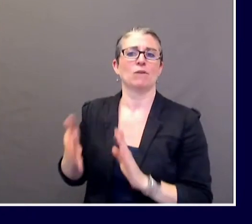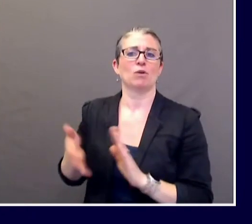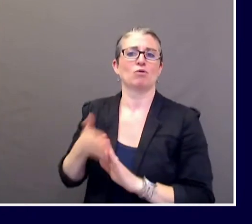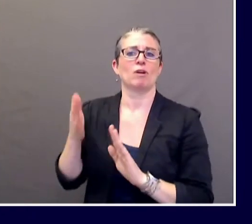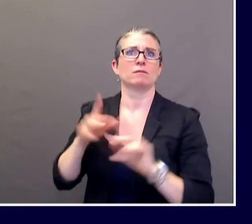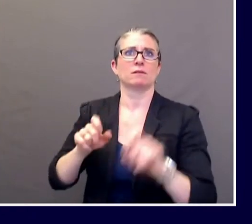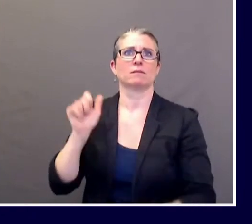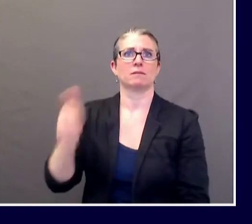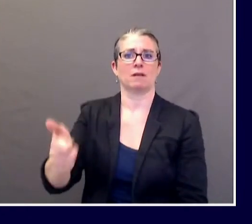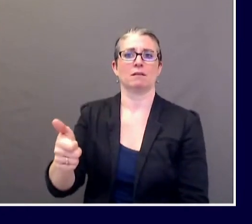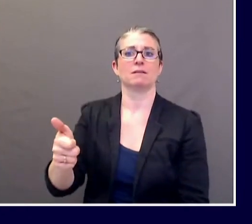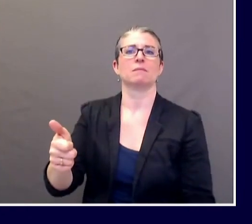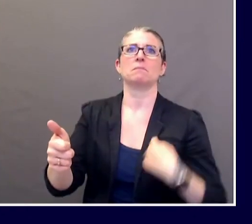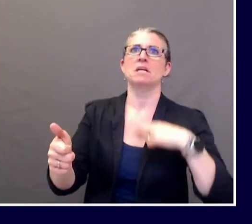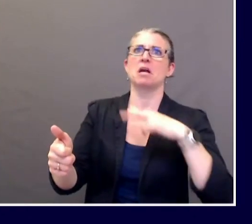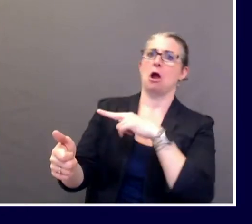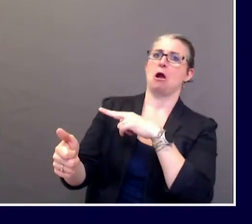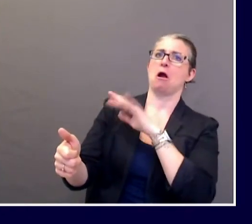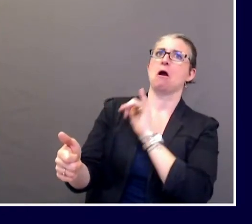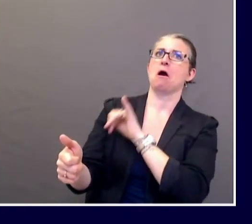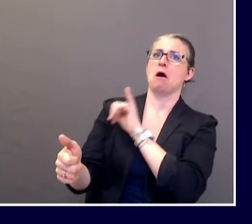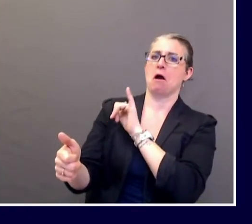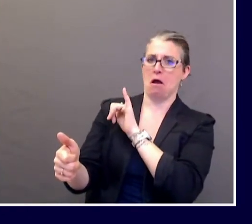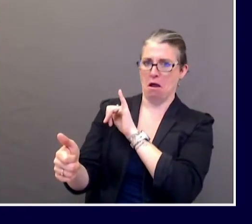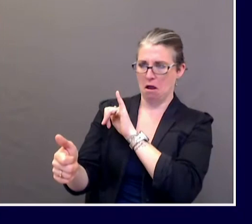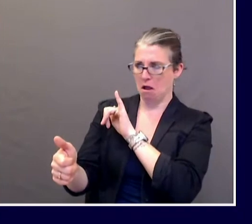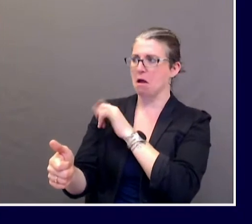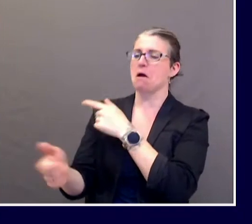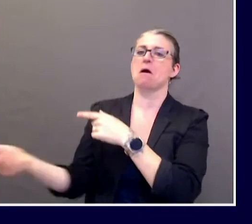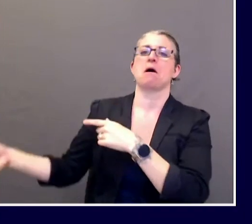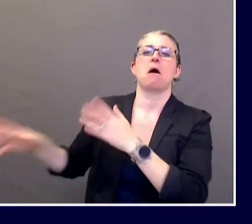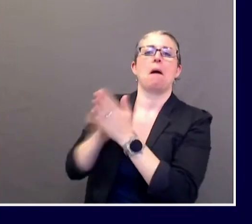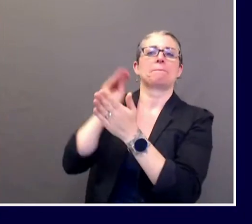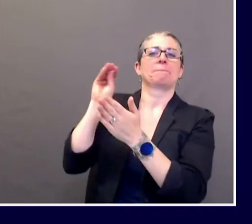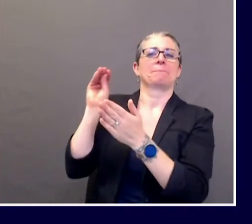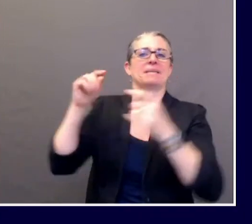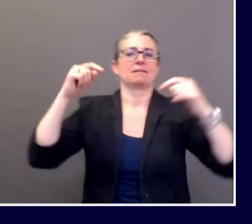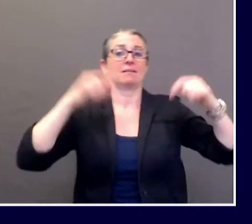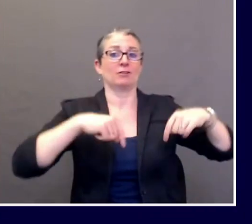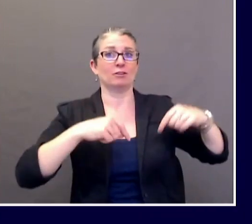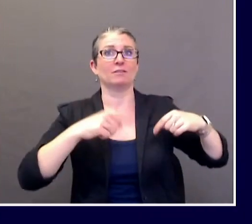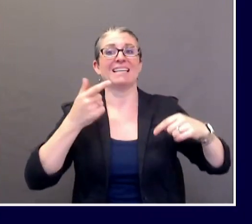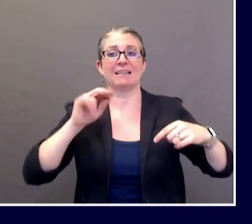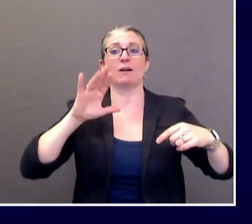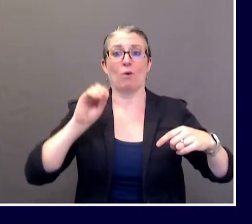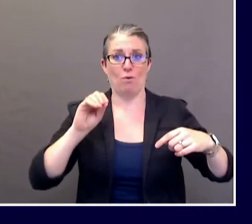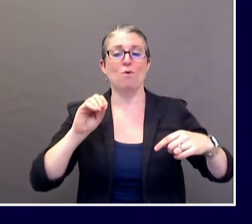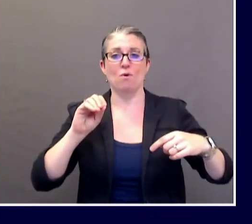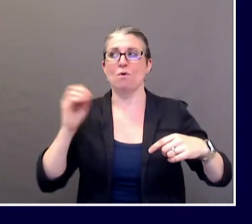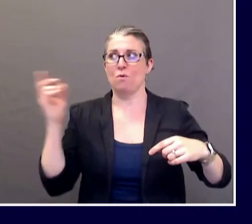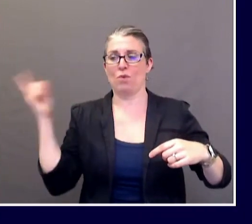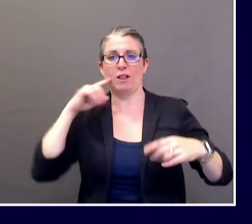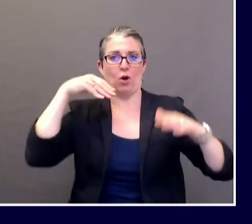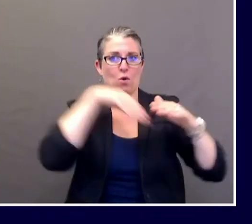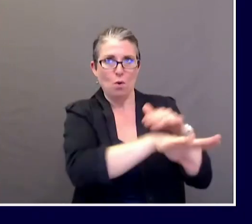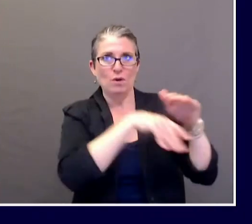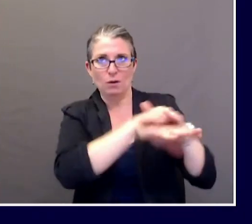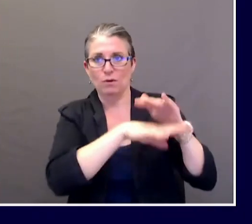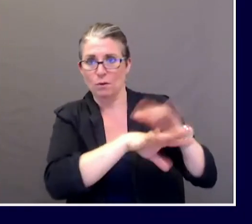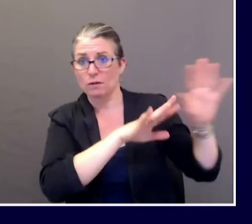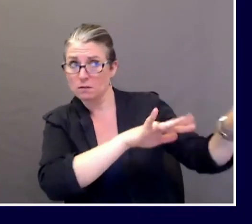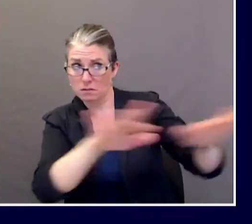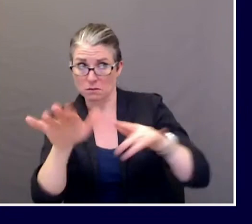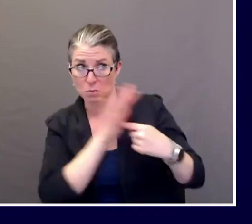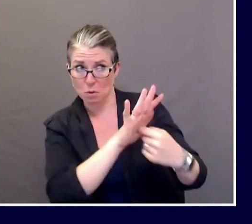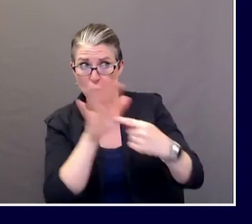cautiously optimistic that once they begin this, they can see how simple it is and how effective it is, and we'll not only continue this into